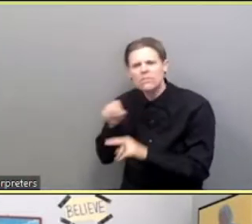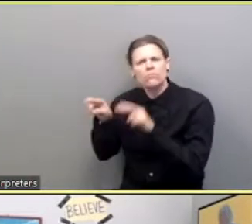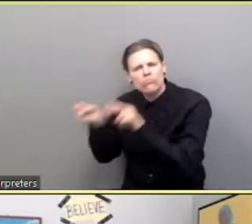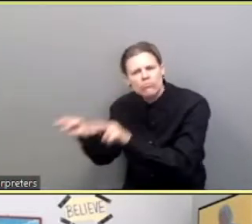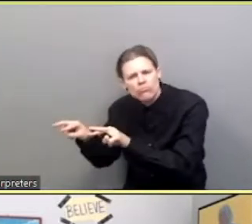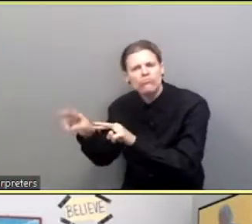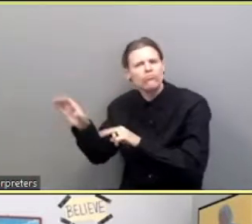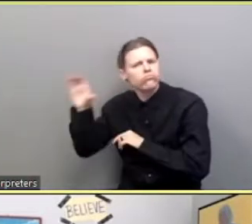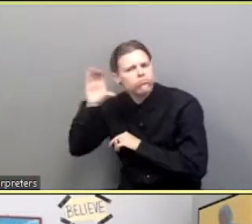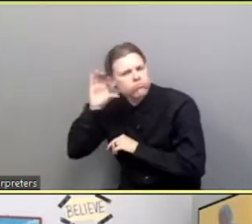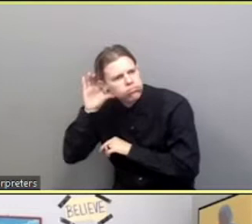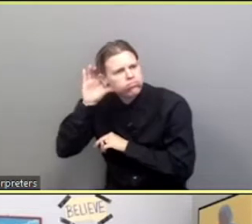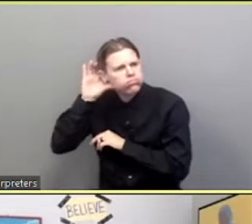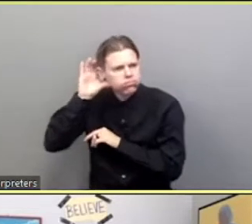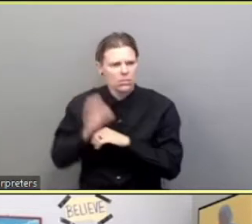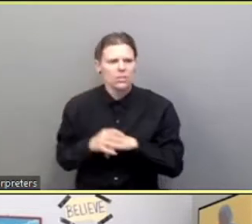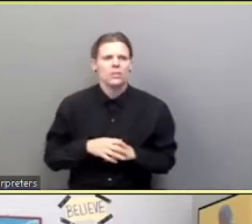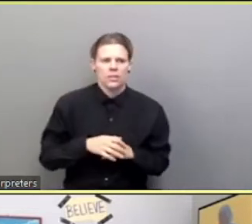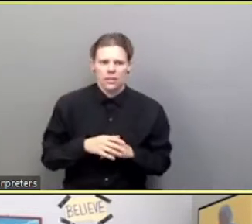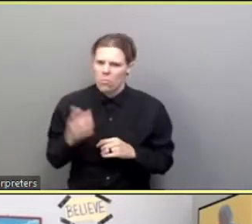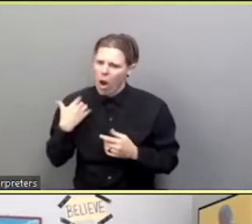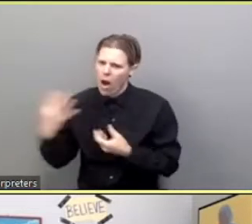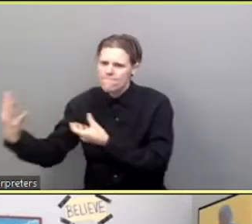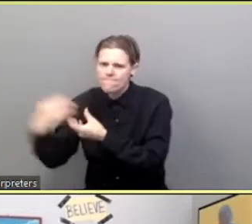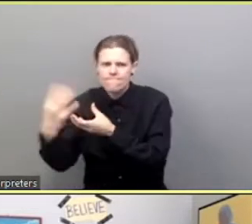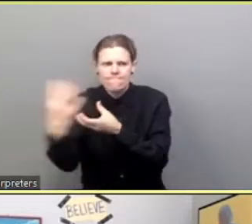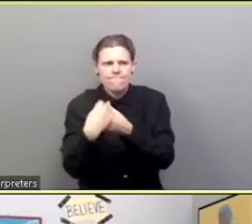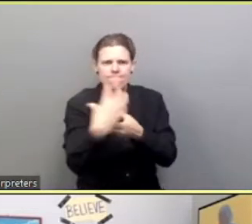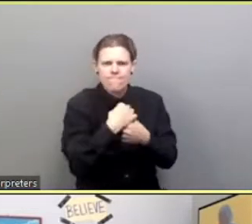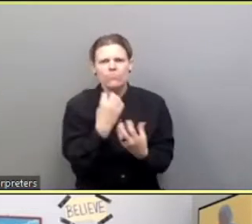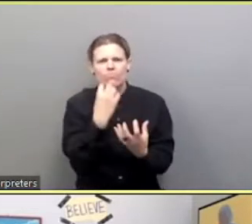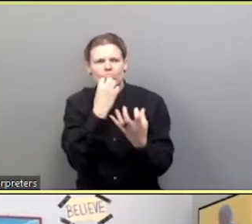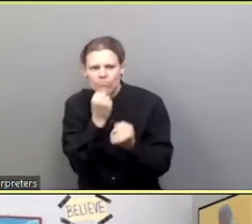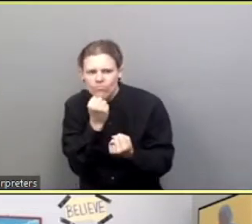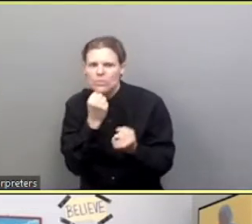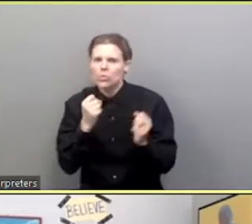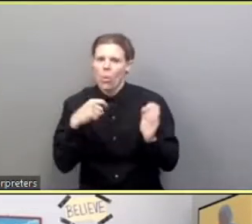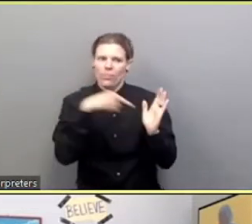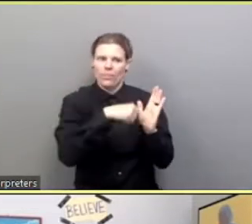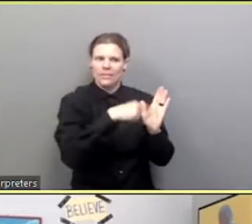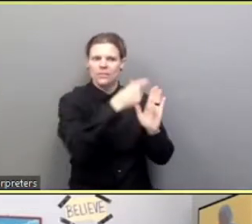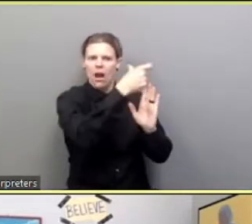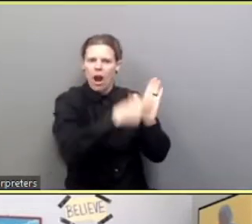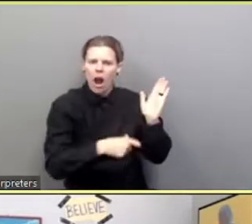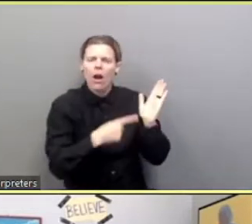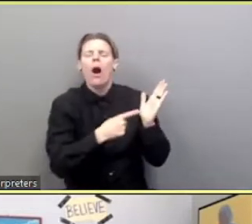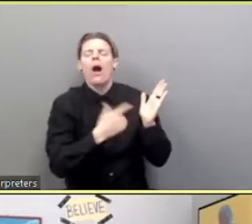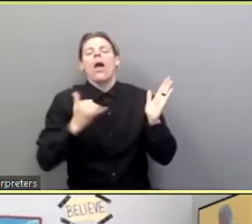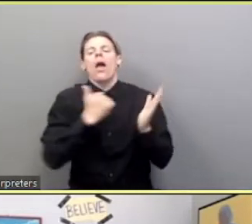tools can actually help us to continue to share the message of keeping our community safe.